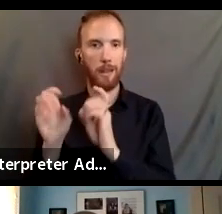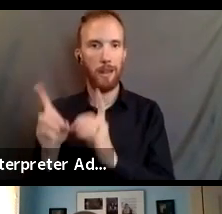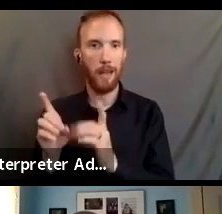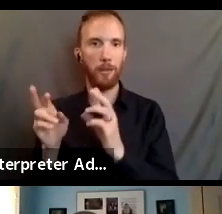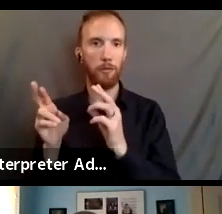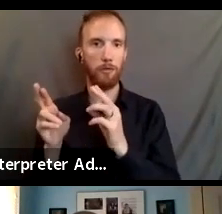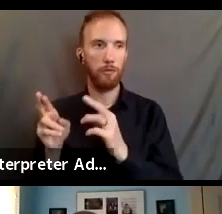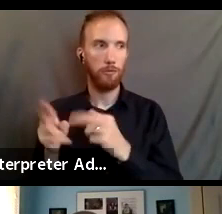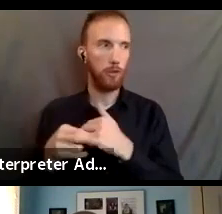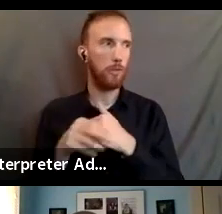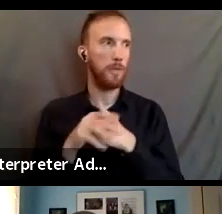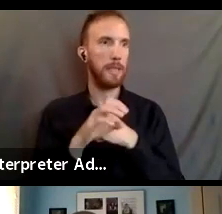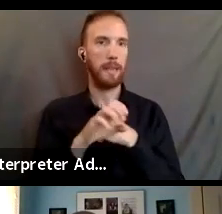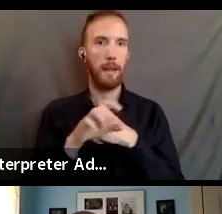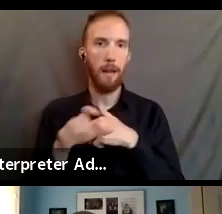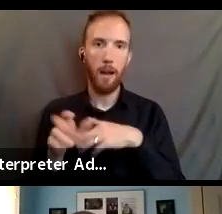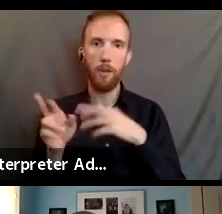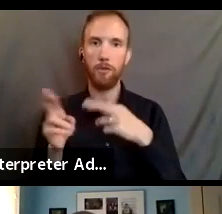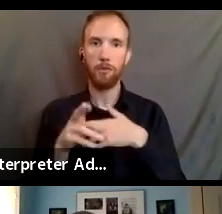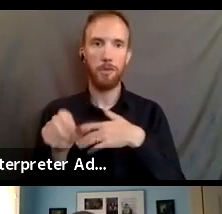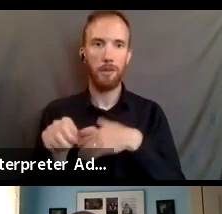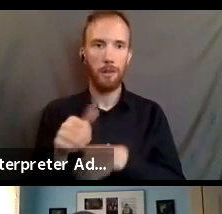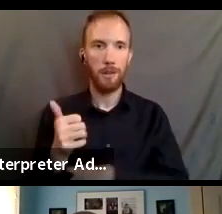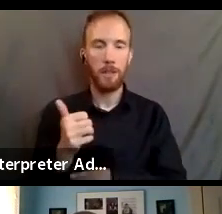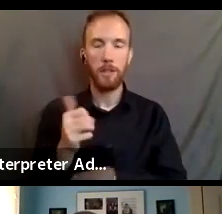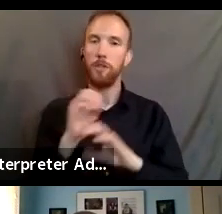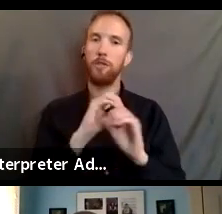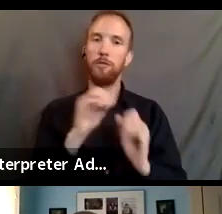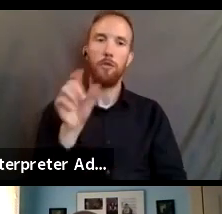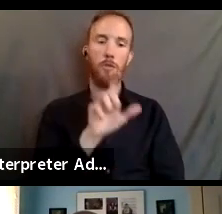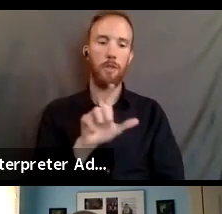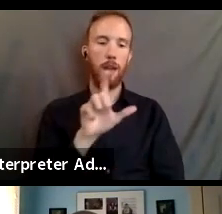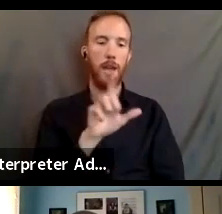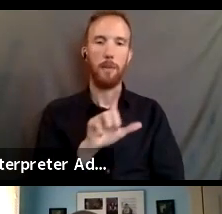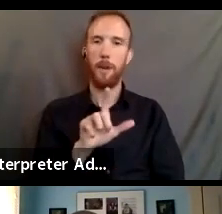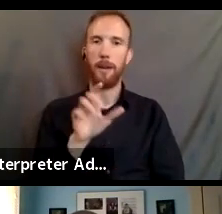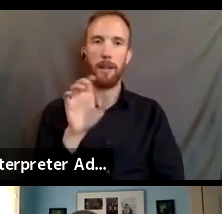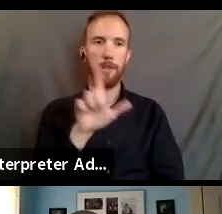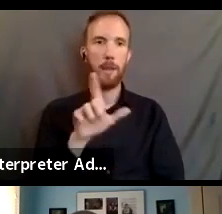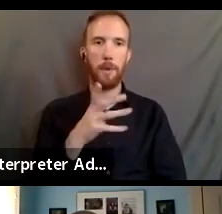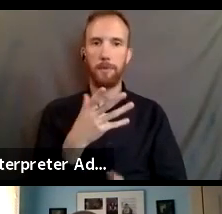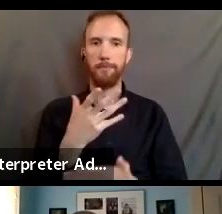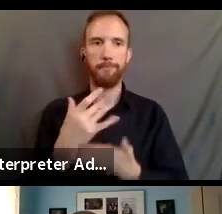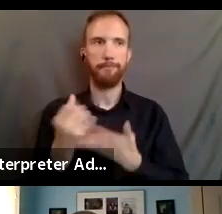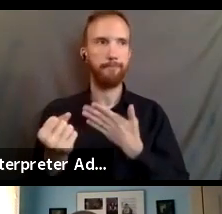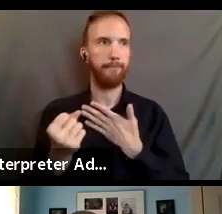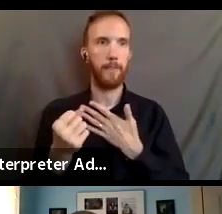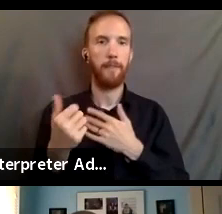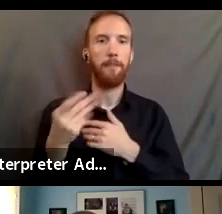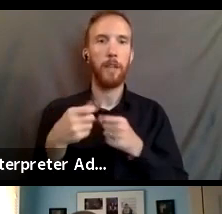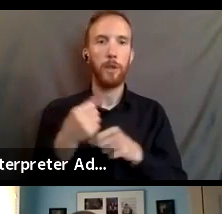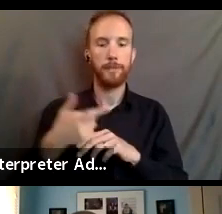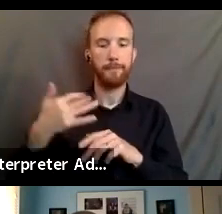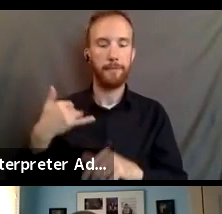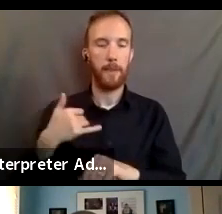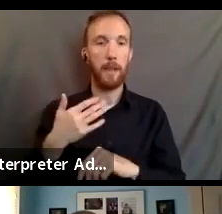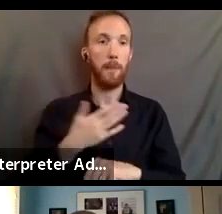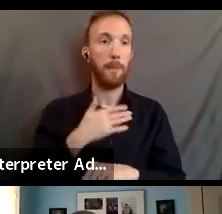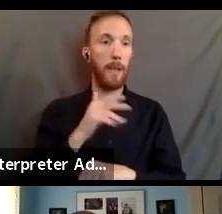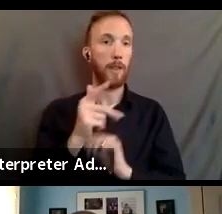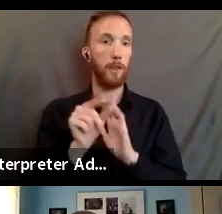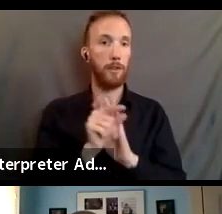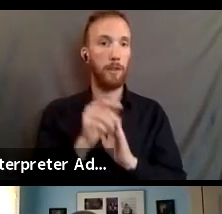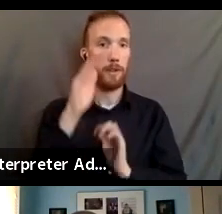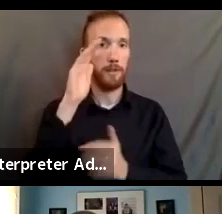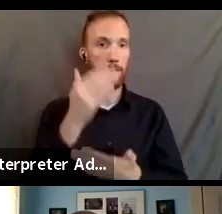instruction rooms there has been no library for several years my third grade son has asked me multiple times why